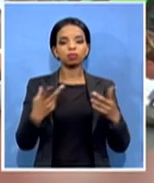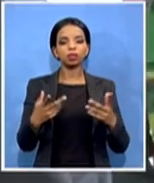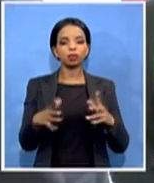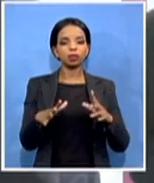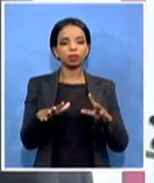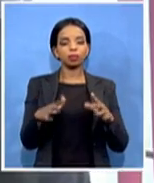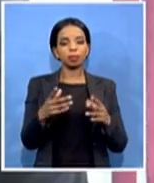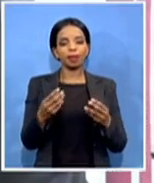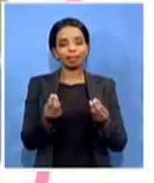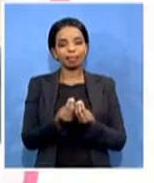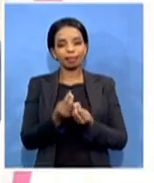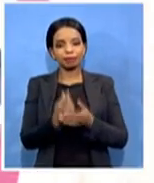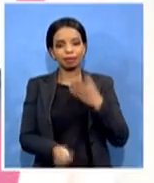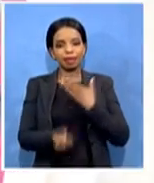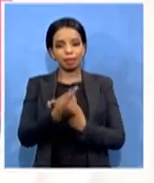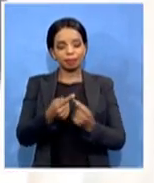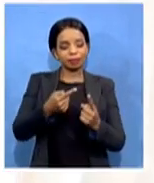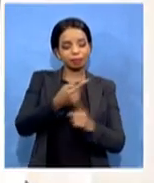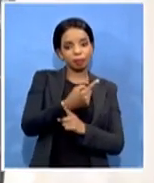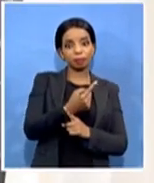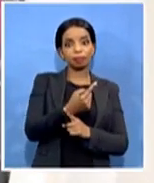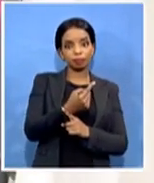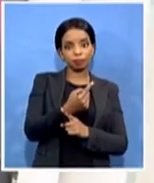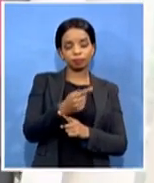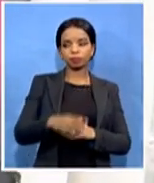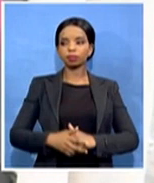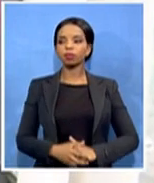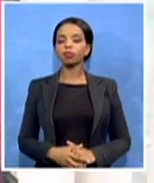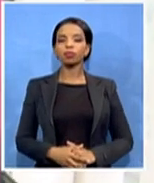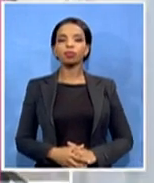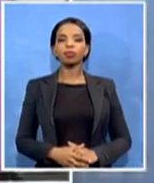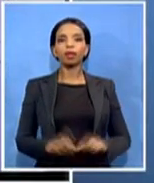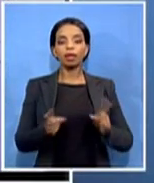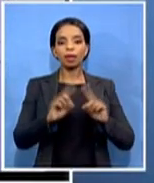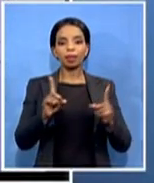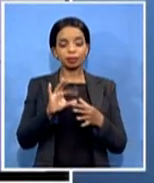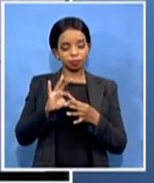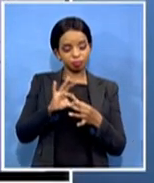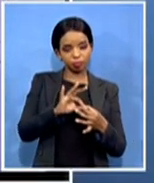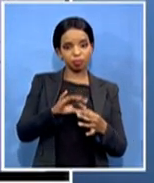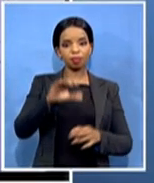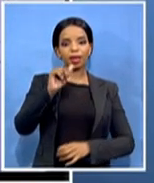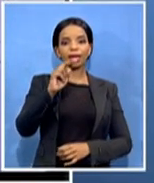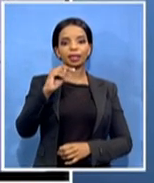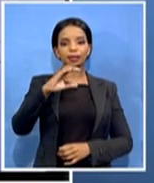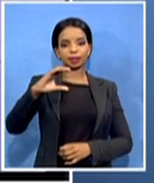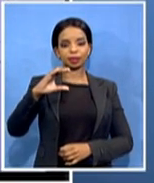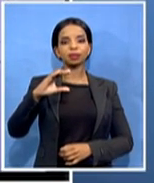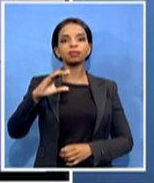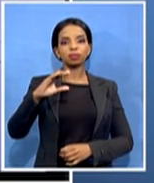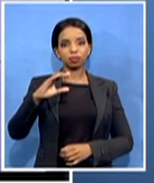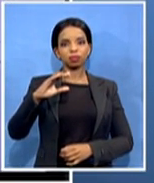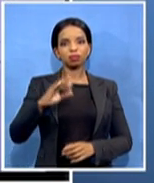the commitment of the ANC to ensure that the conflation of state and party